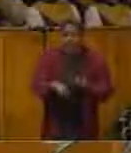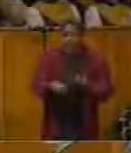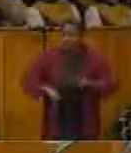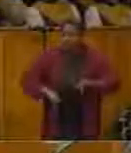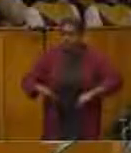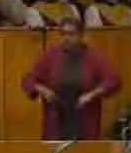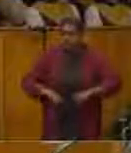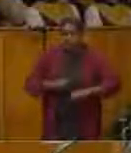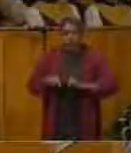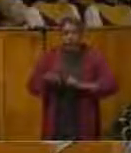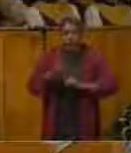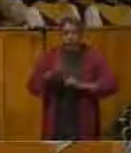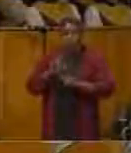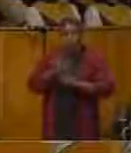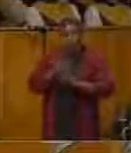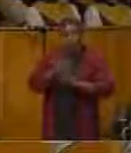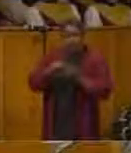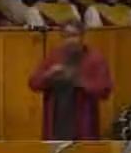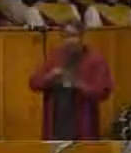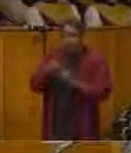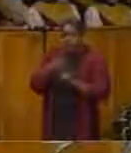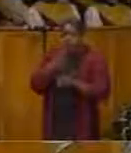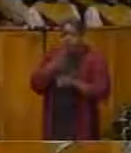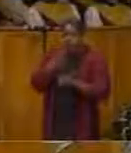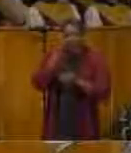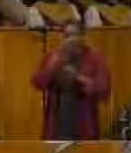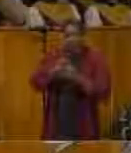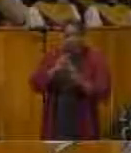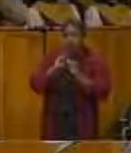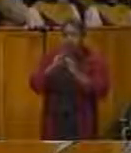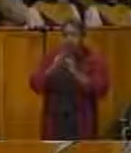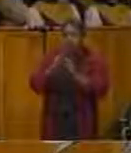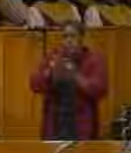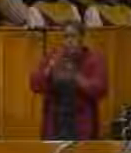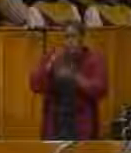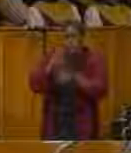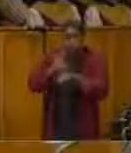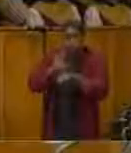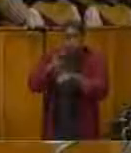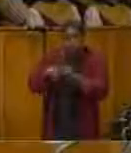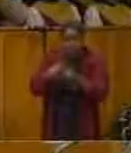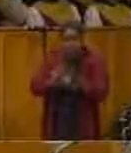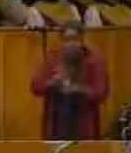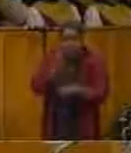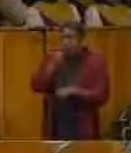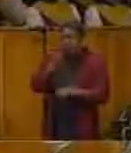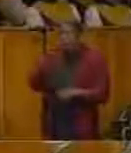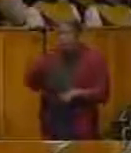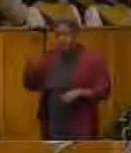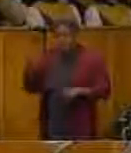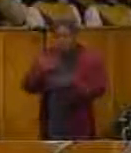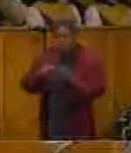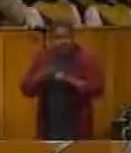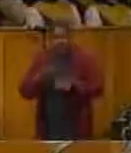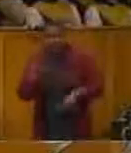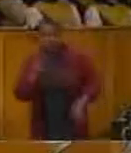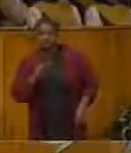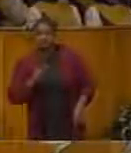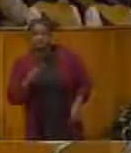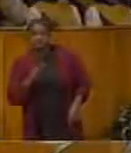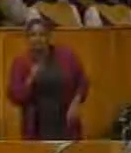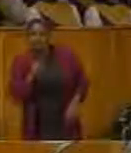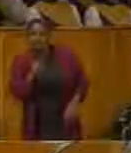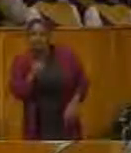to your friends about how faithful you've been in giving to the church this year, because they will swear you are a